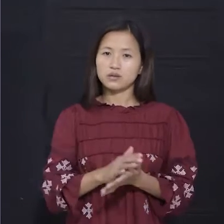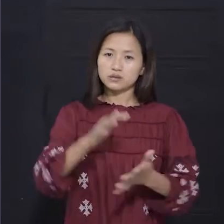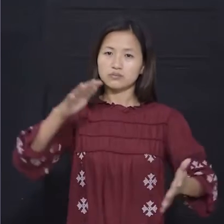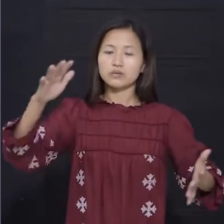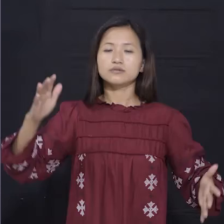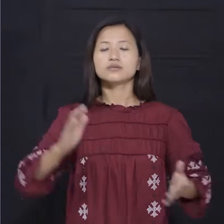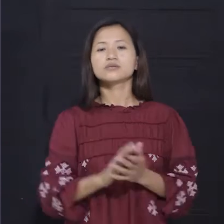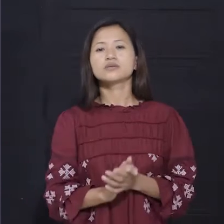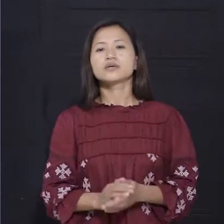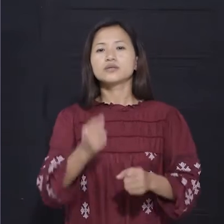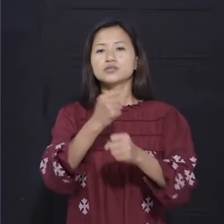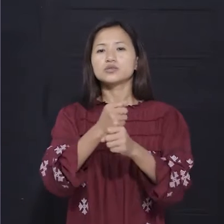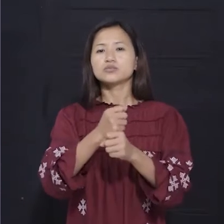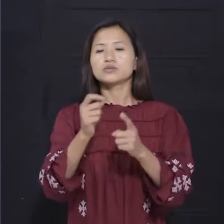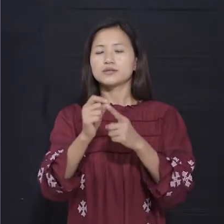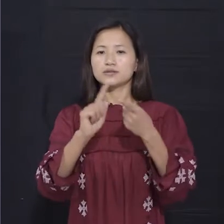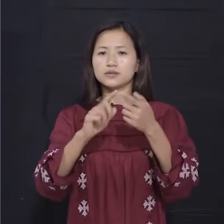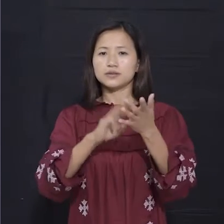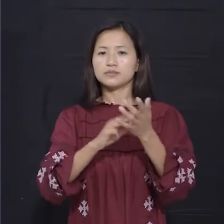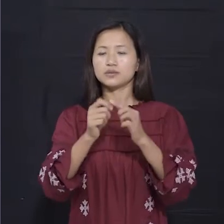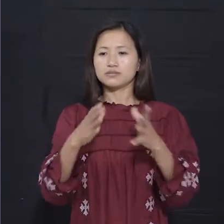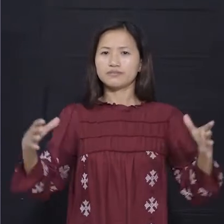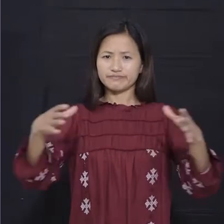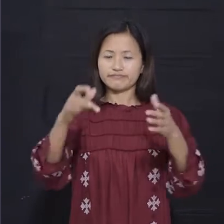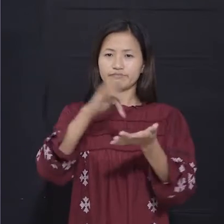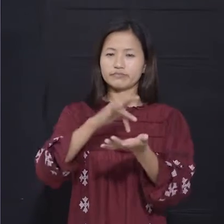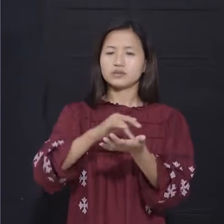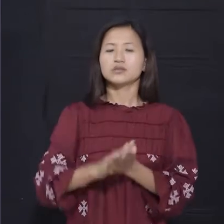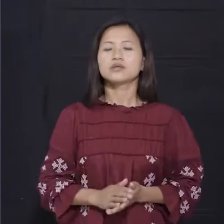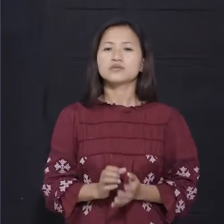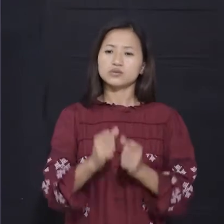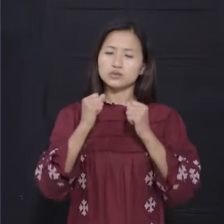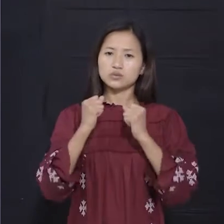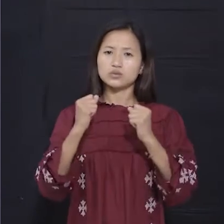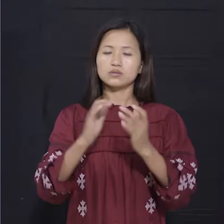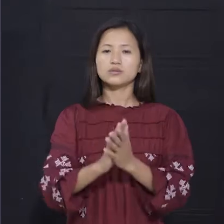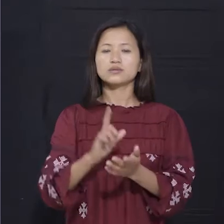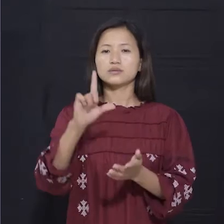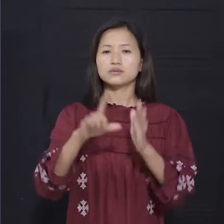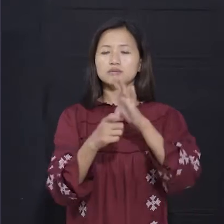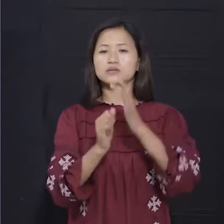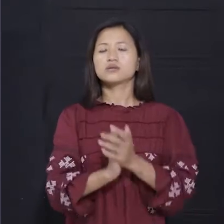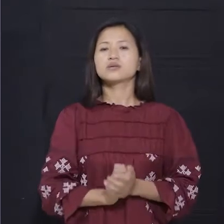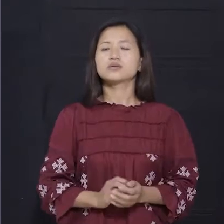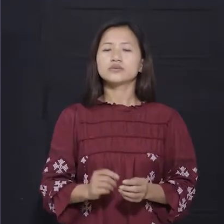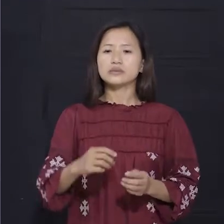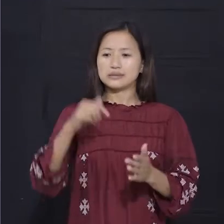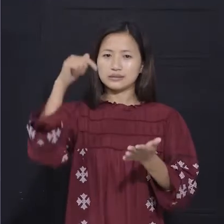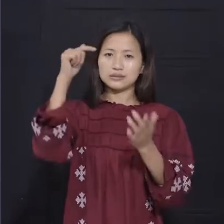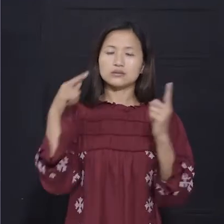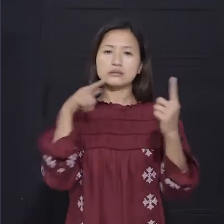expanding, and the Gupta Empire proved themselves to be a strong leader even till the times of Kumargupta, all right.